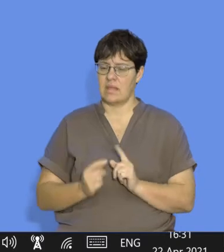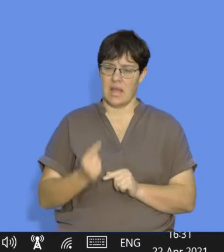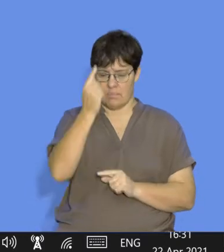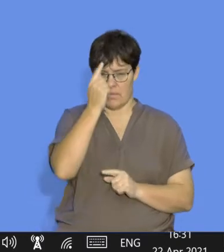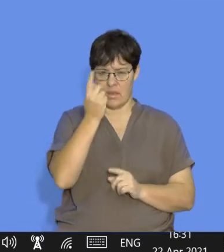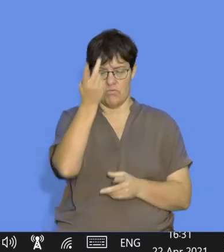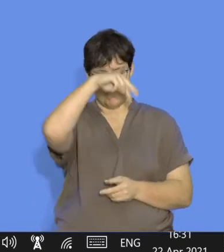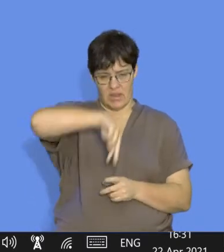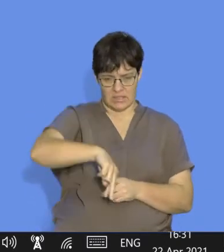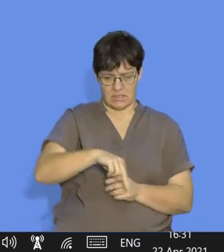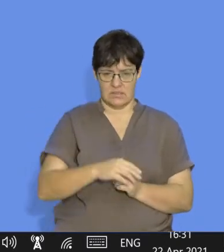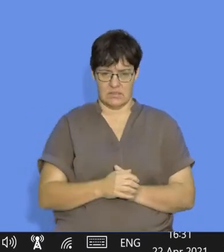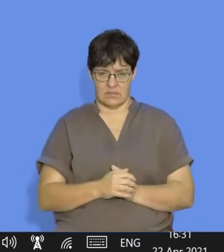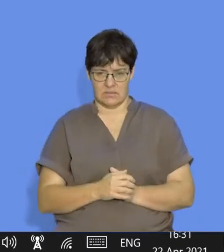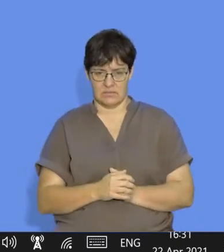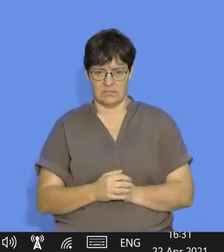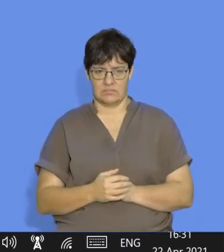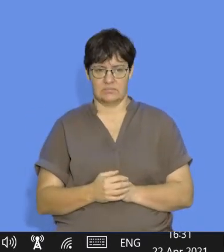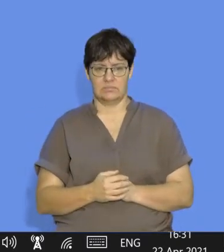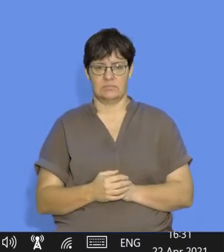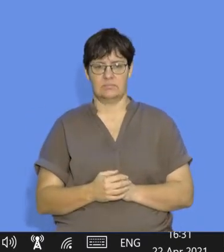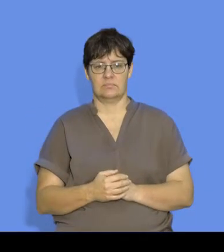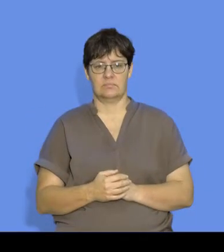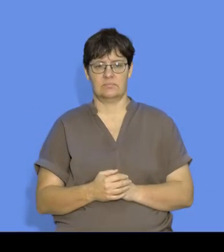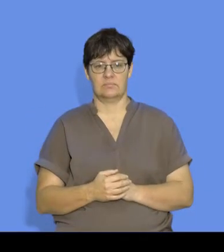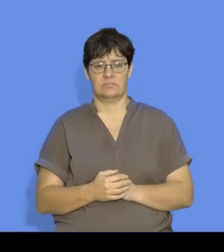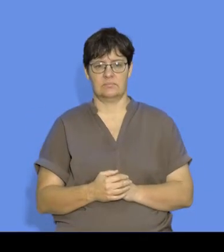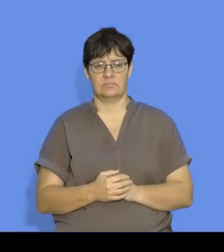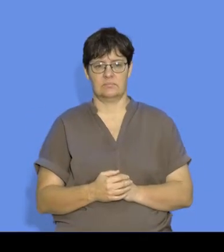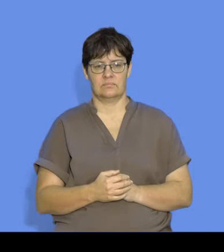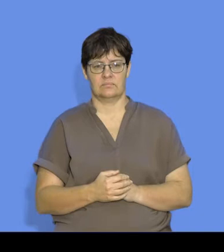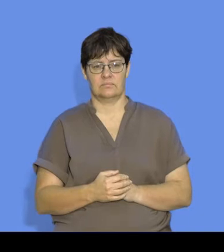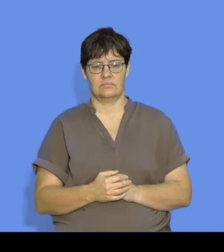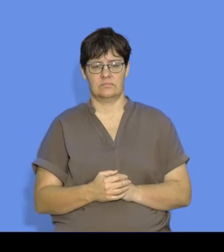units up, reflected about the x-axis.